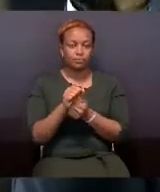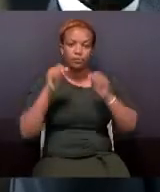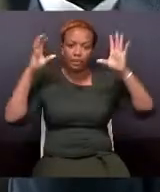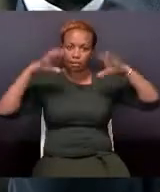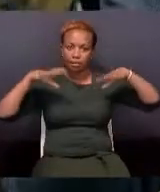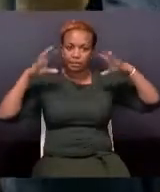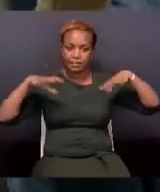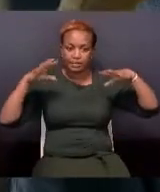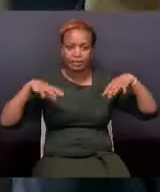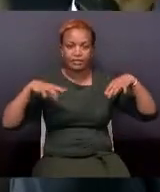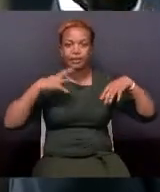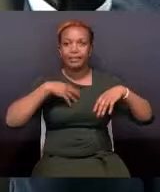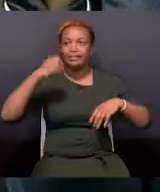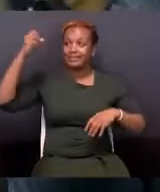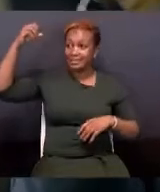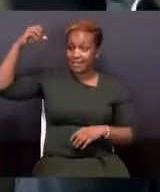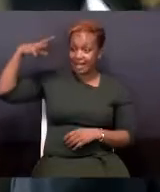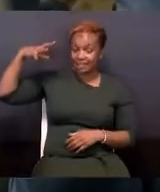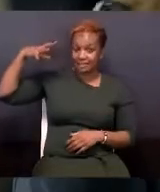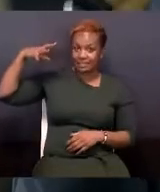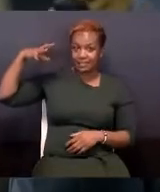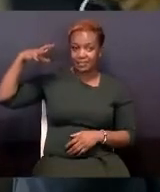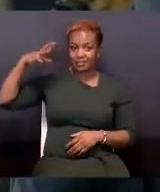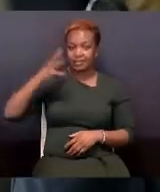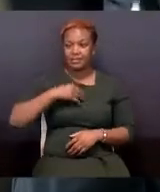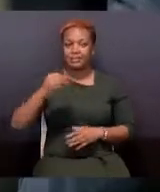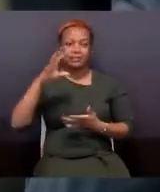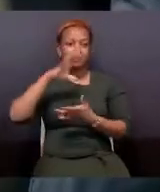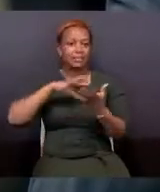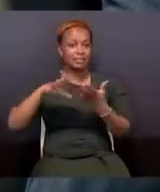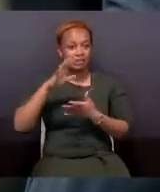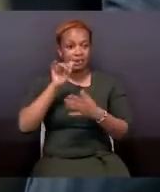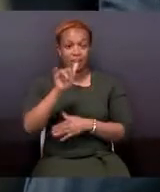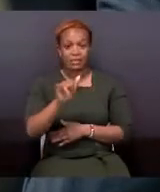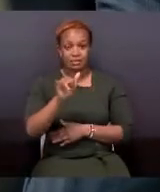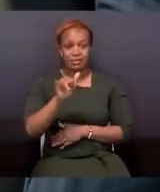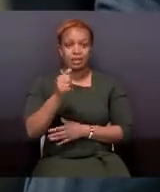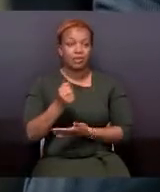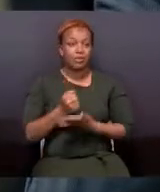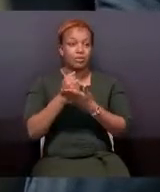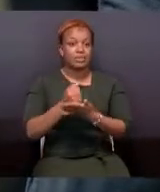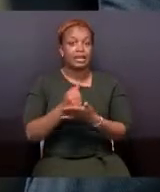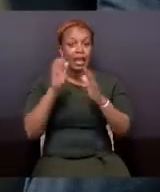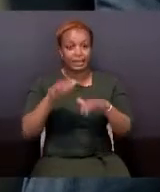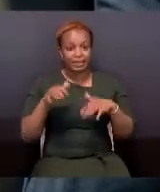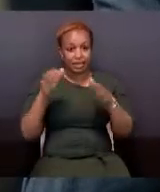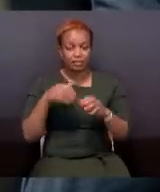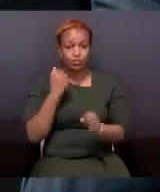rains and sunshine and in a mix that enables our agriculture to